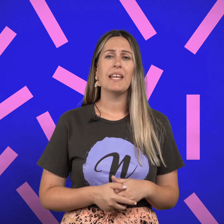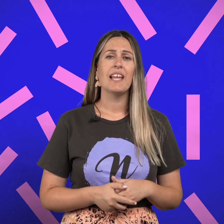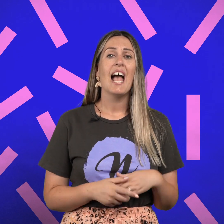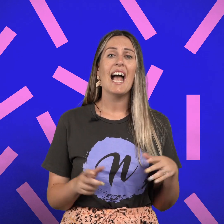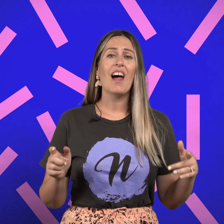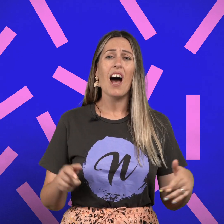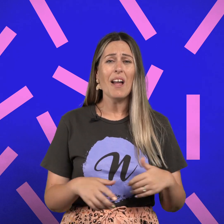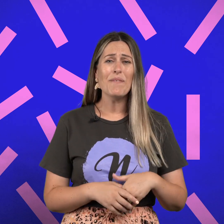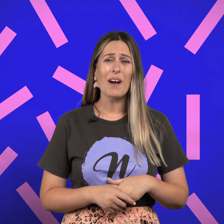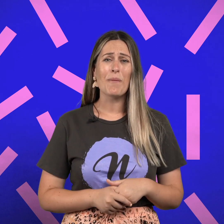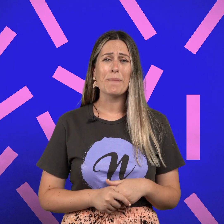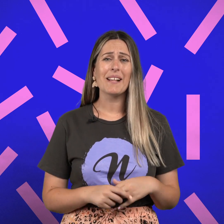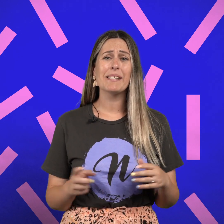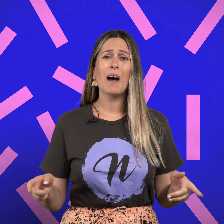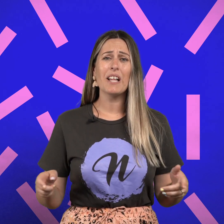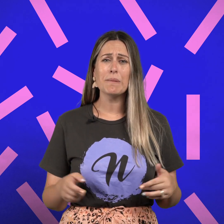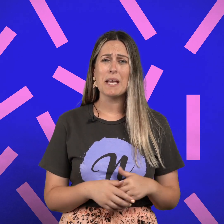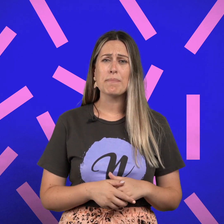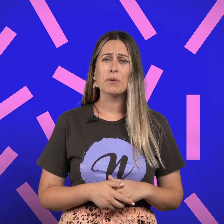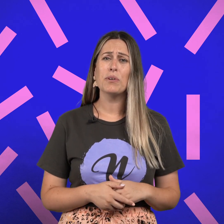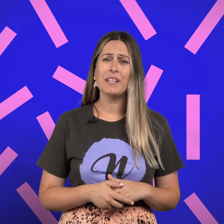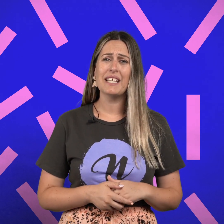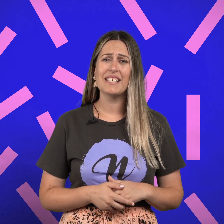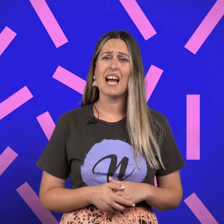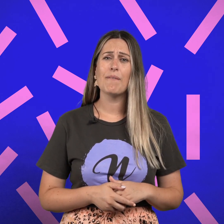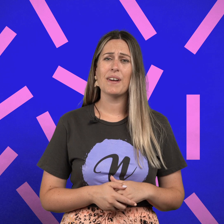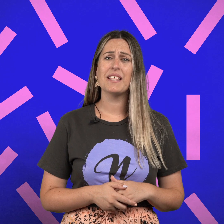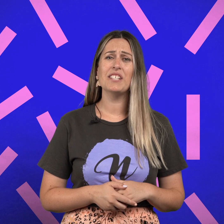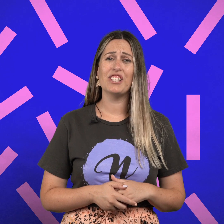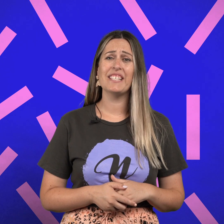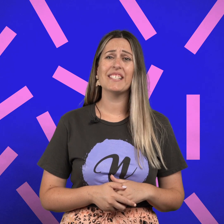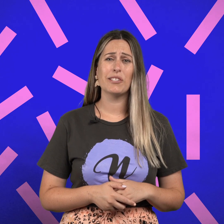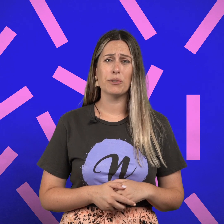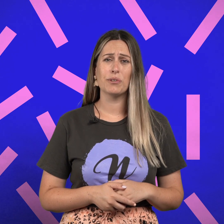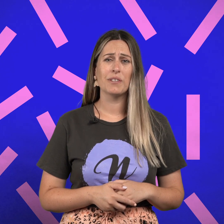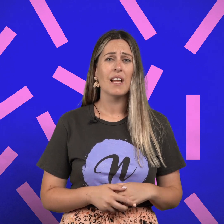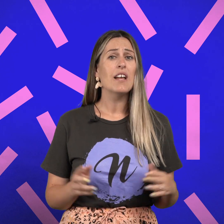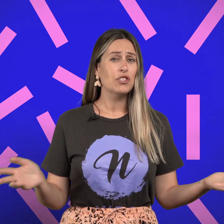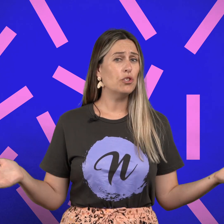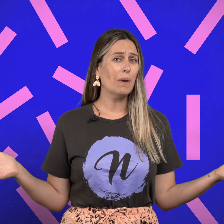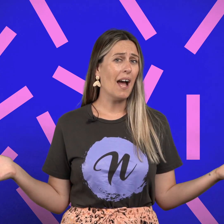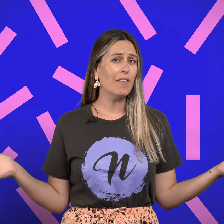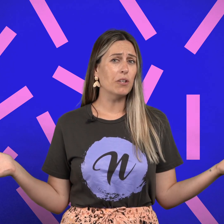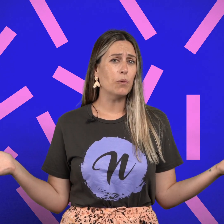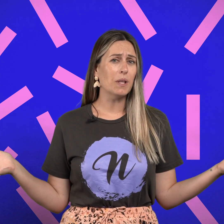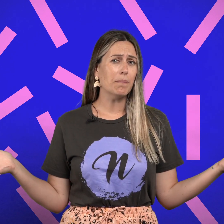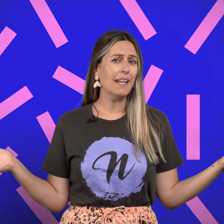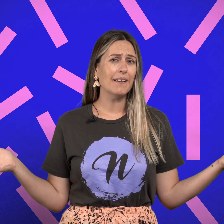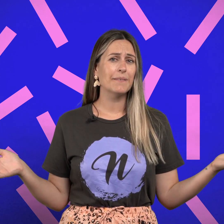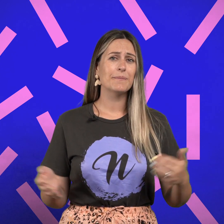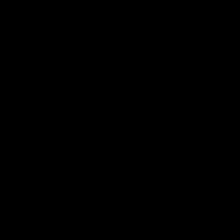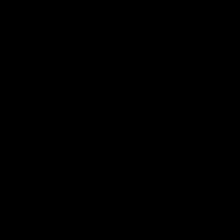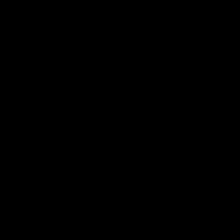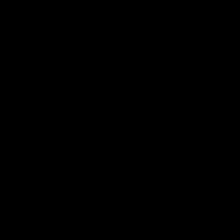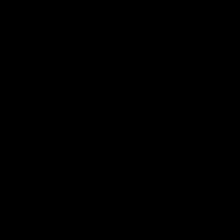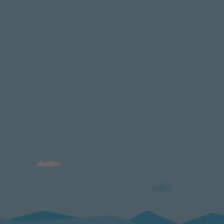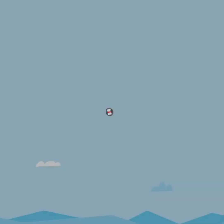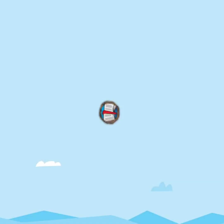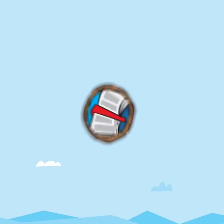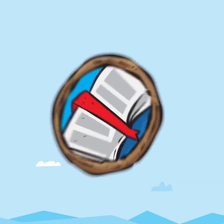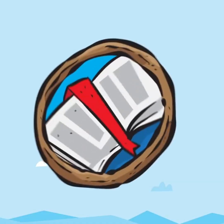help me, and I found one about some other people who needed to have faith in Jesus too. Do you want to have a look with me?